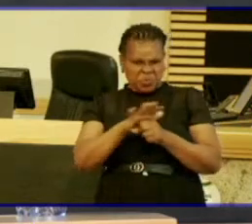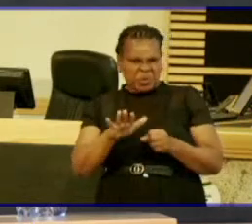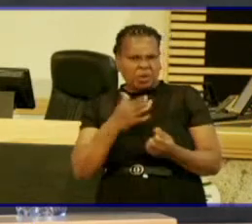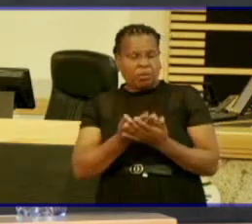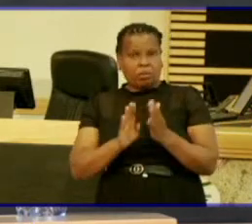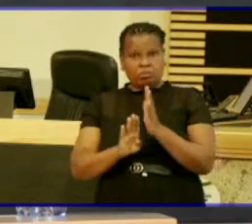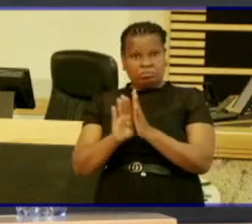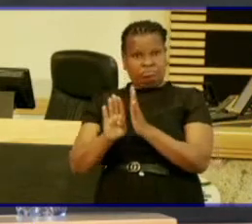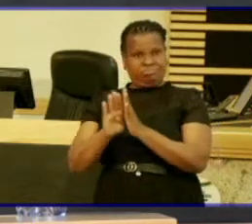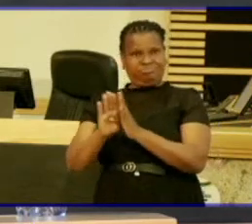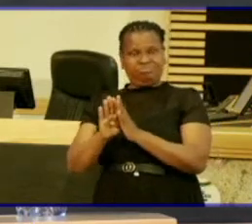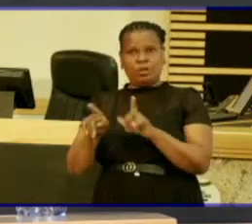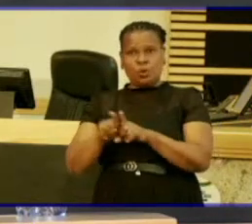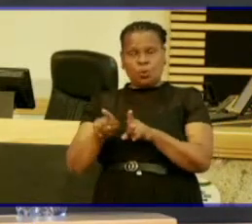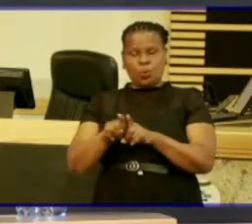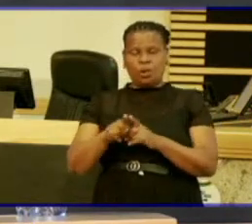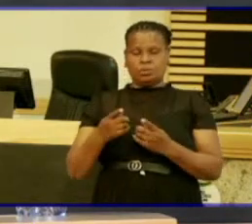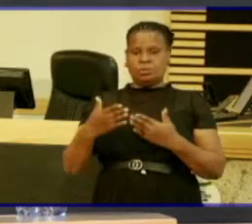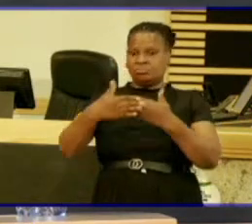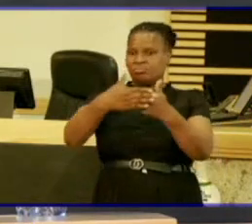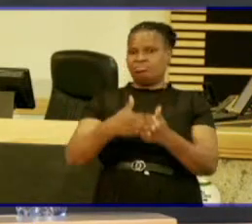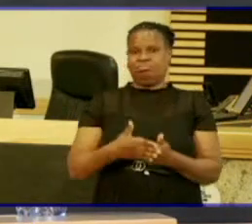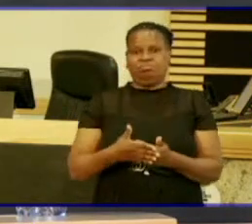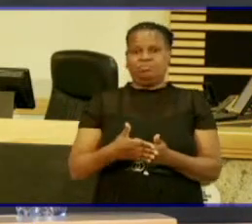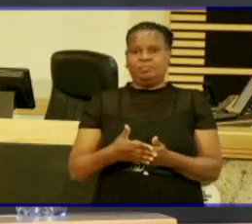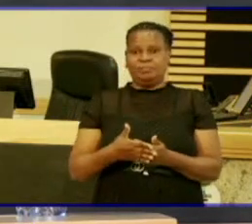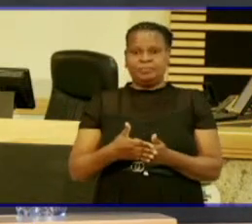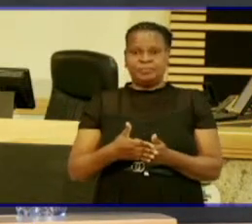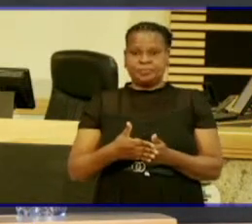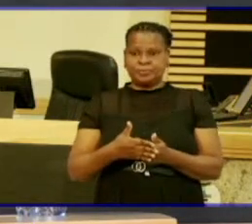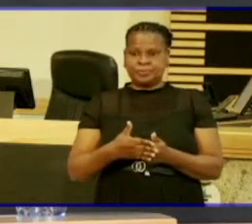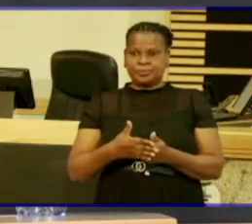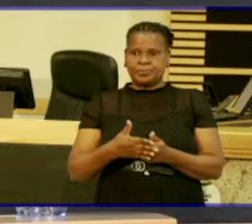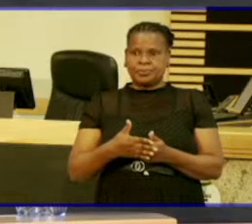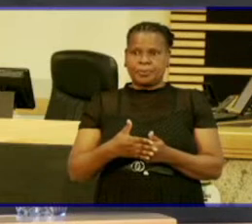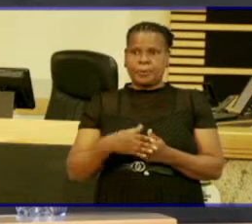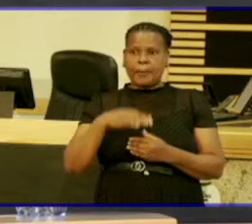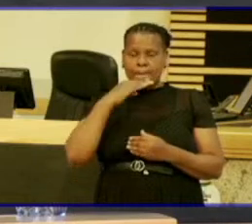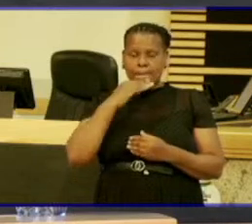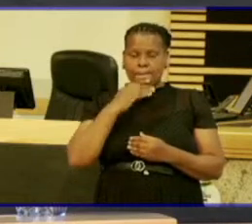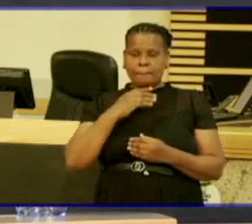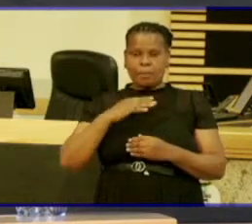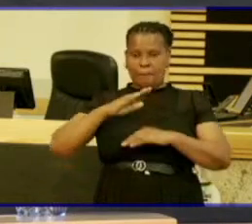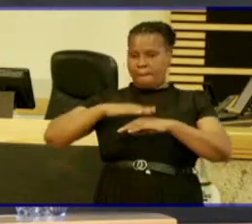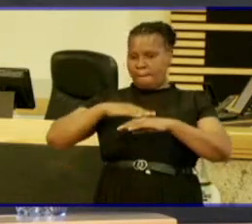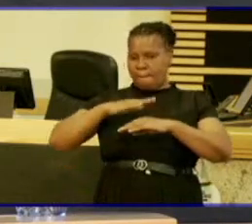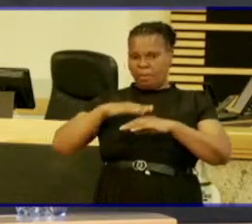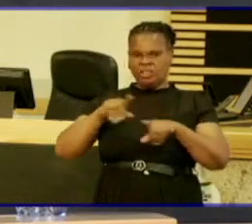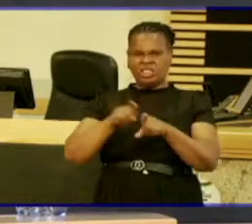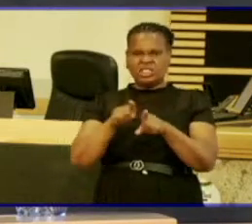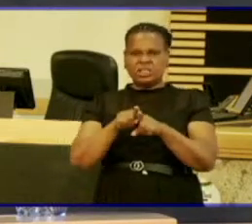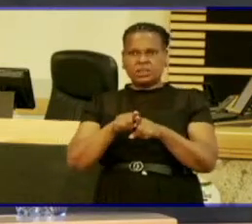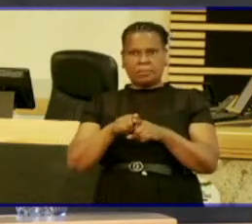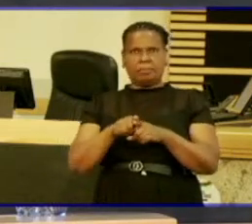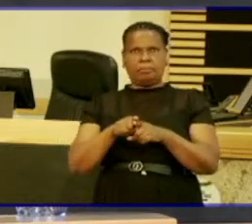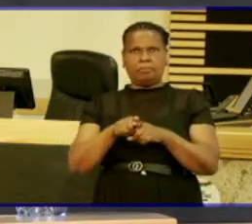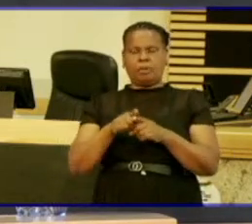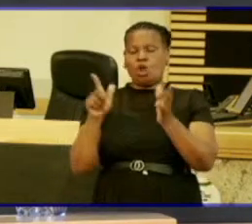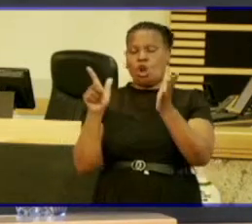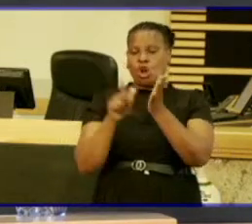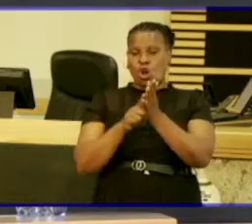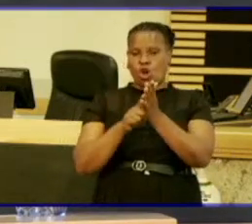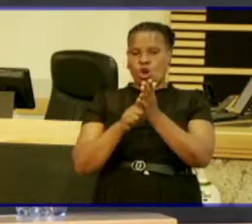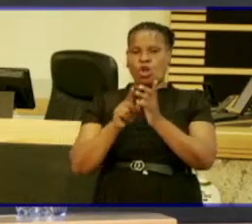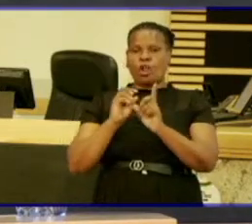in the levels of security due to lockdown, which necessitated more visibility of law enforcement agencies. The restriction on